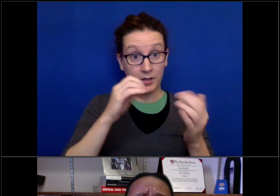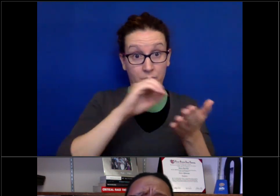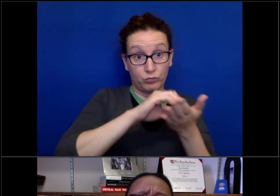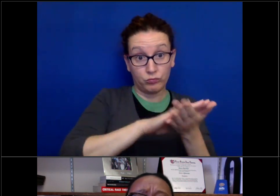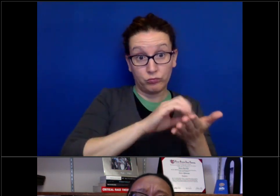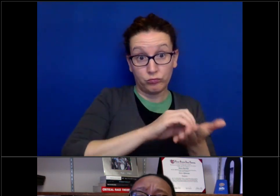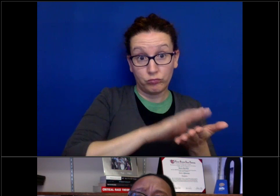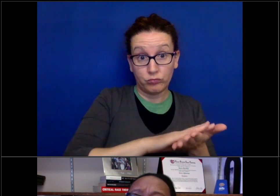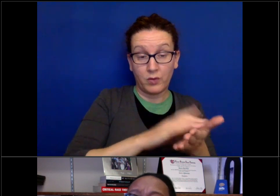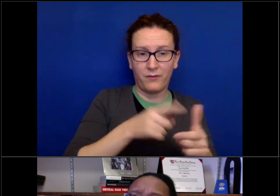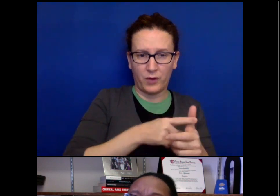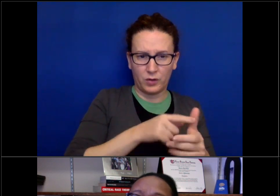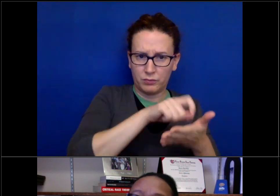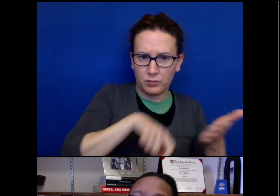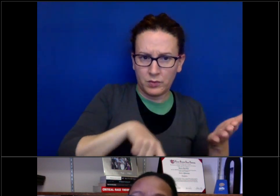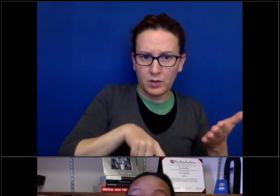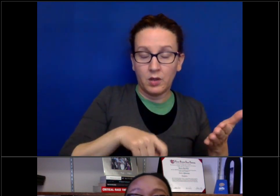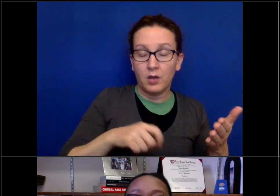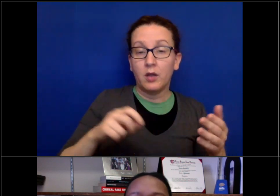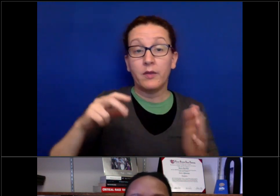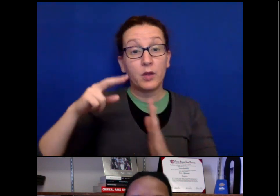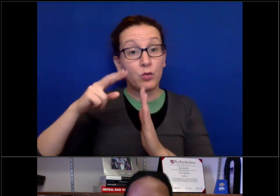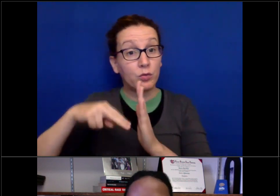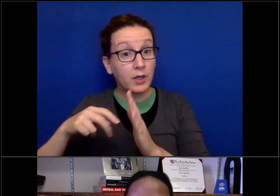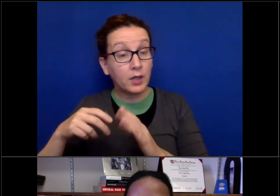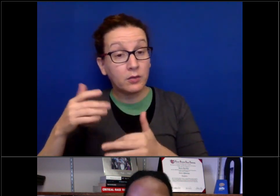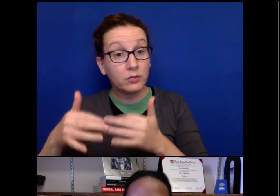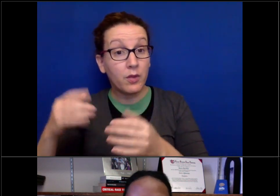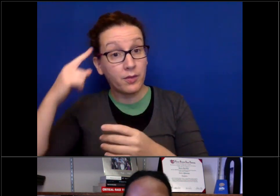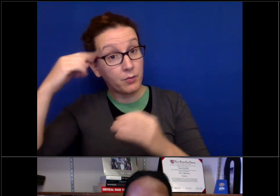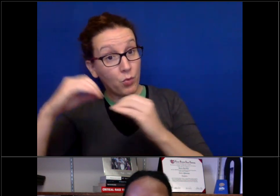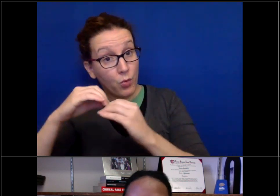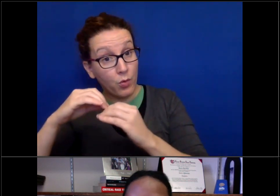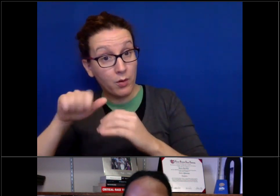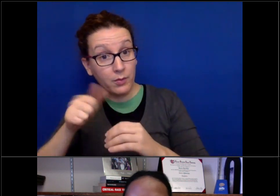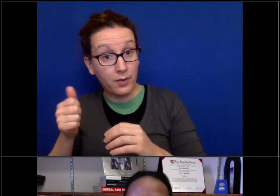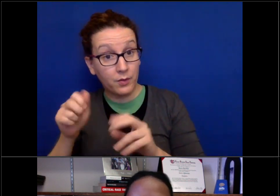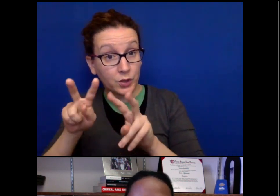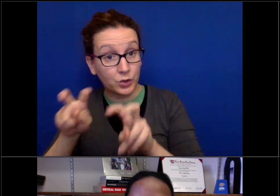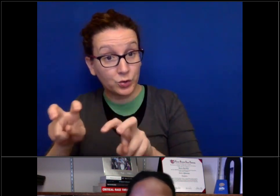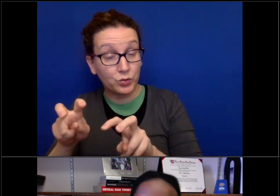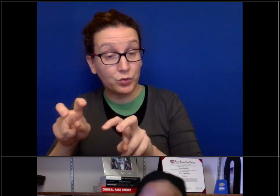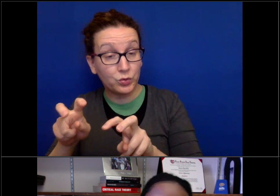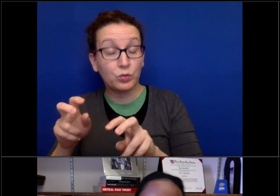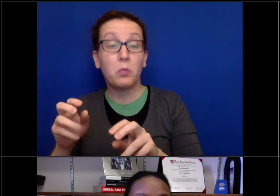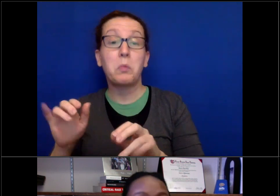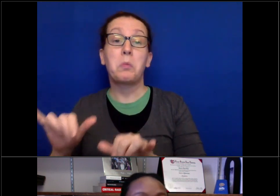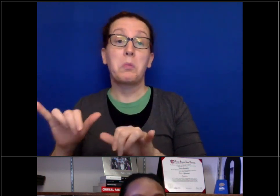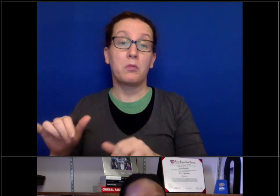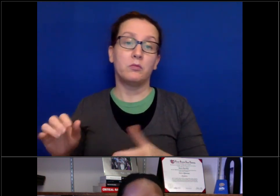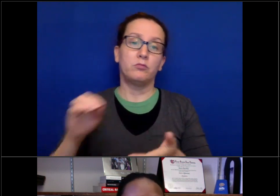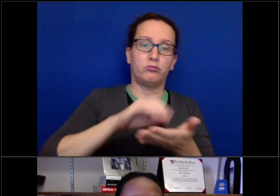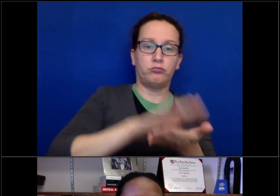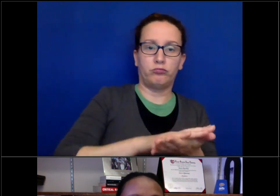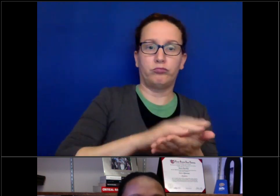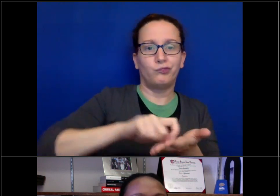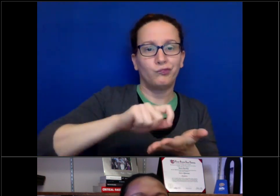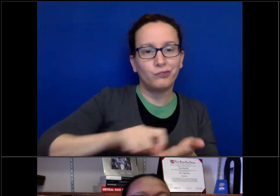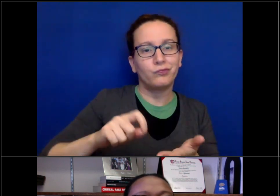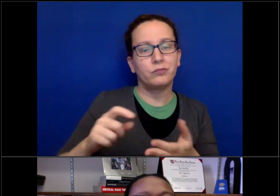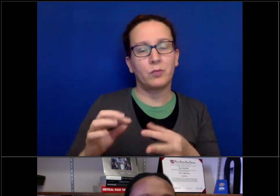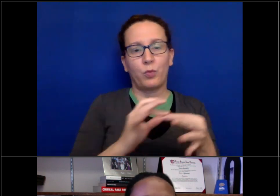read something or think more about another issue, and then sort of write it in relation to what I first